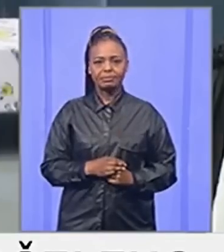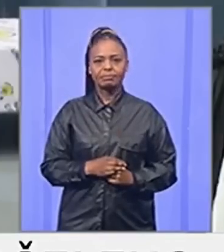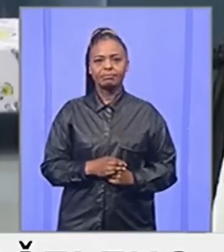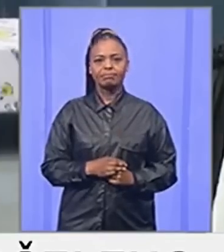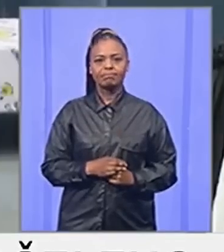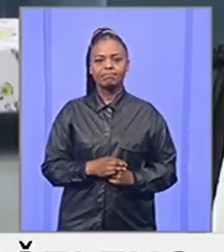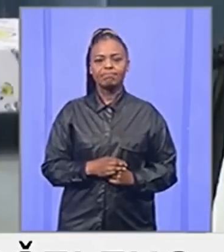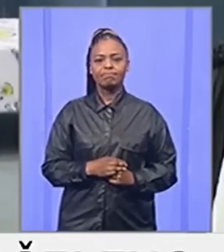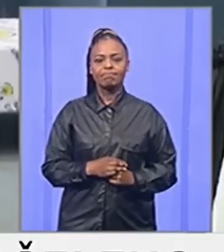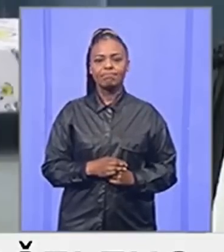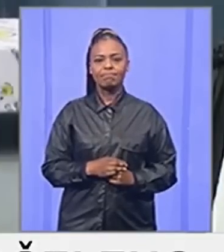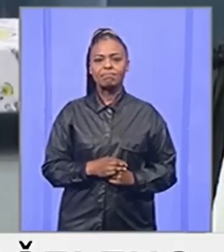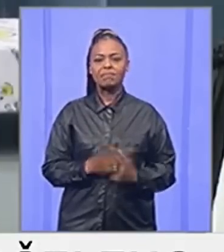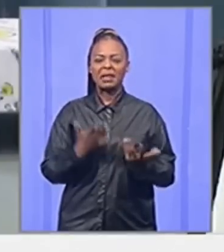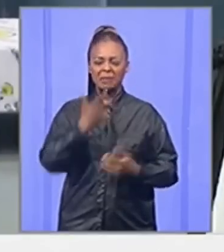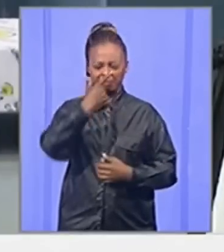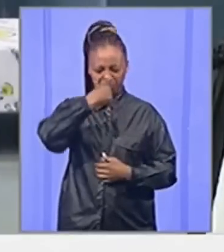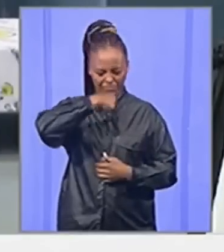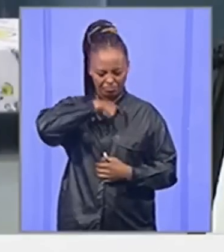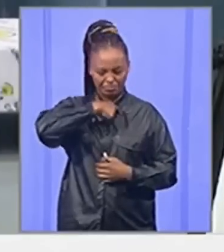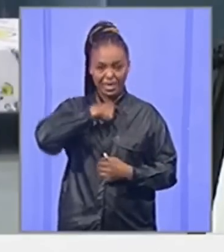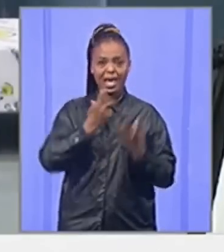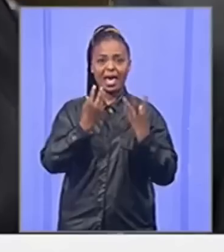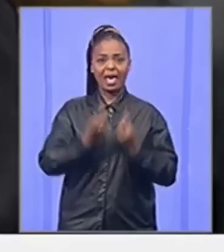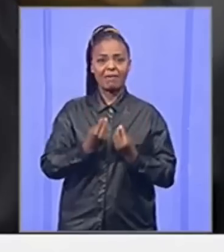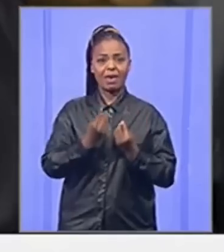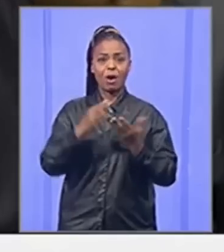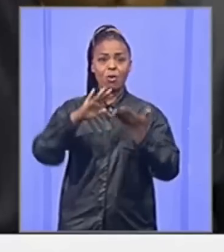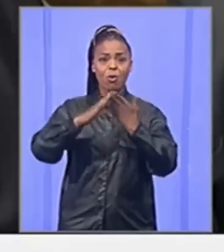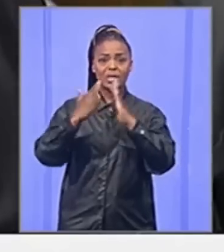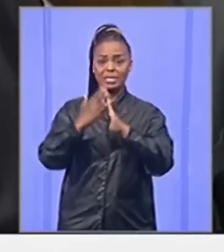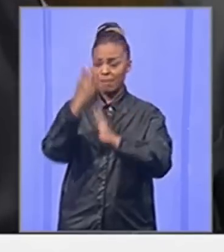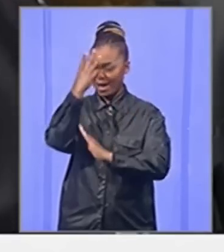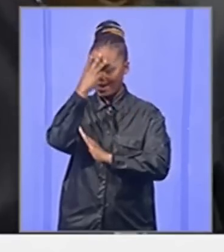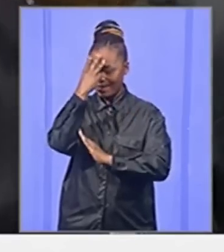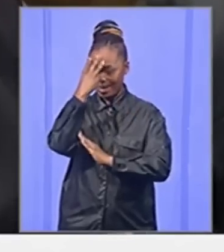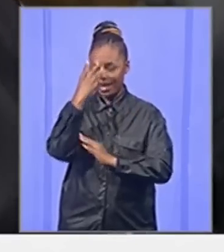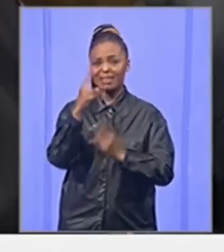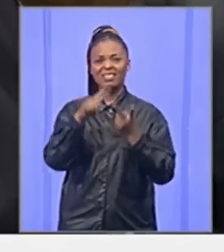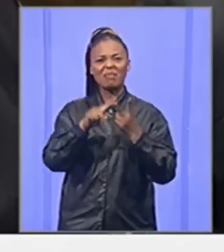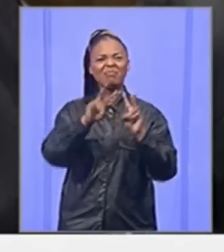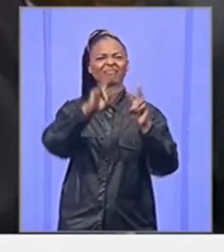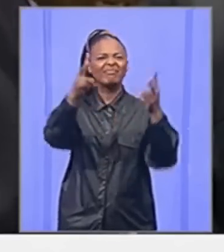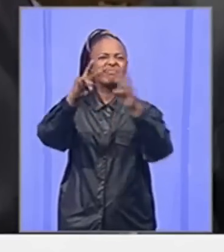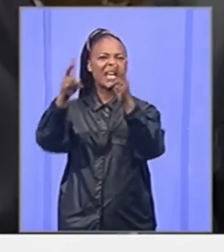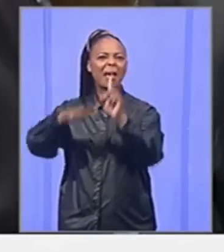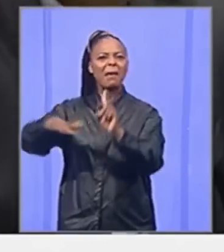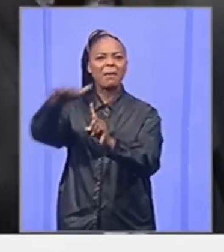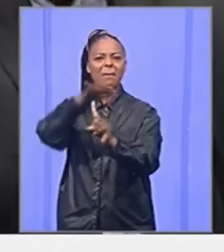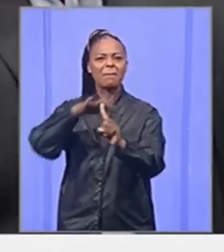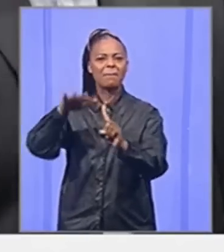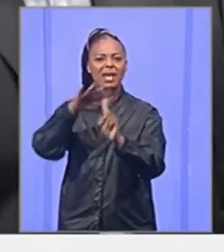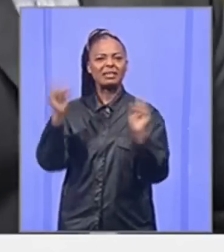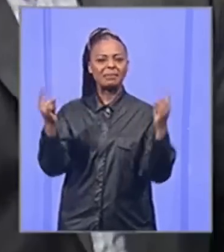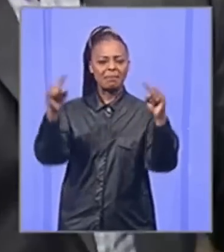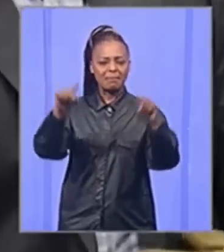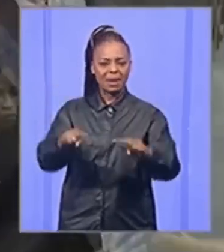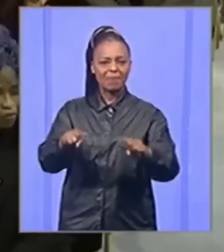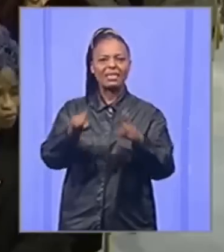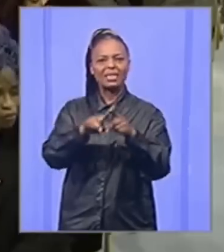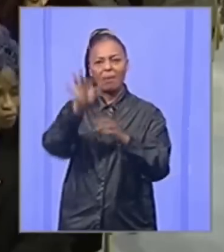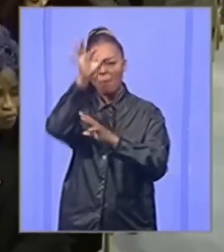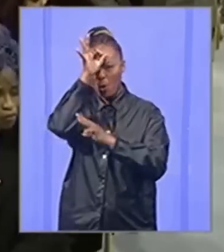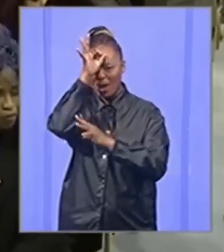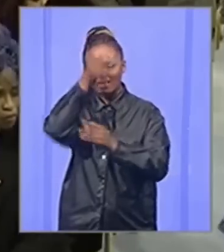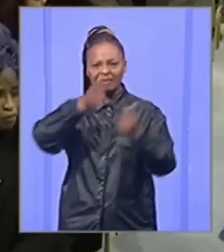Maikutlo a sithabetseng ha ba bang ba baahi ba Mahikeng le ba dibaka tse mabapi ha mmoho le ba bang boetapeleng ba sepolesa